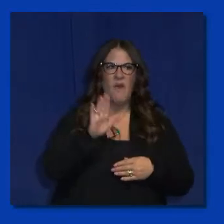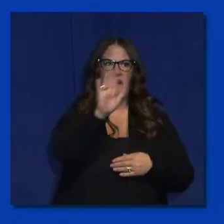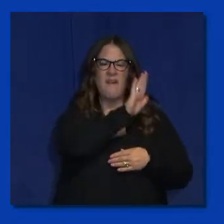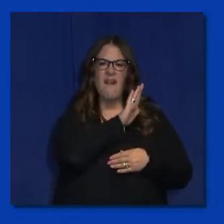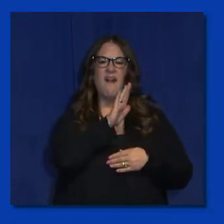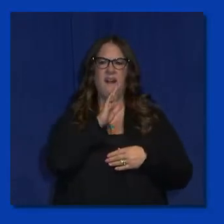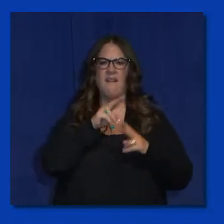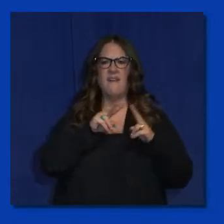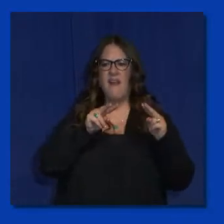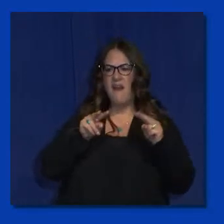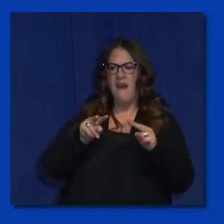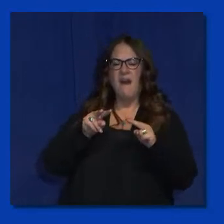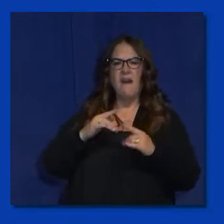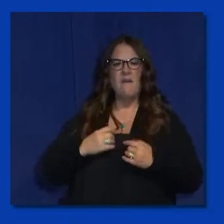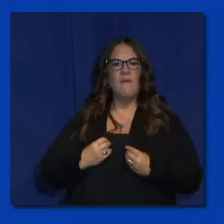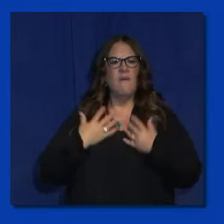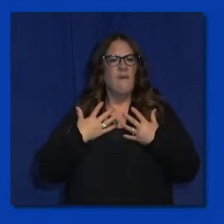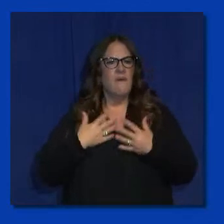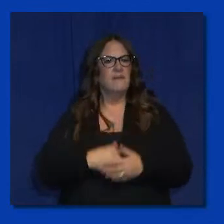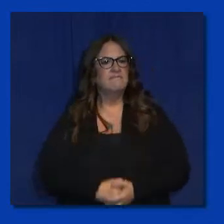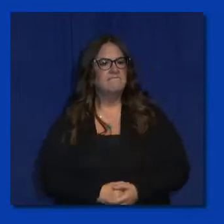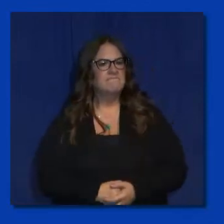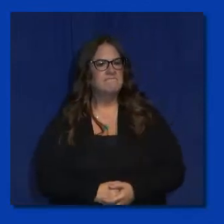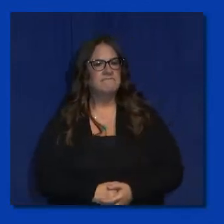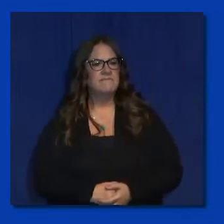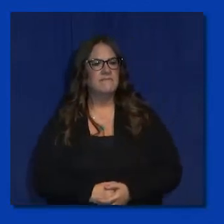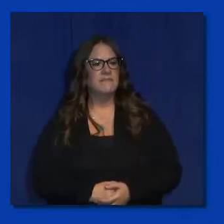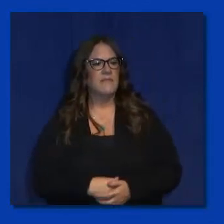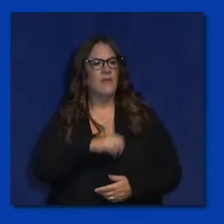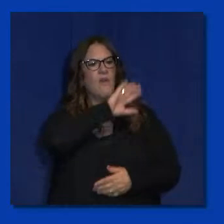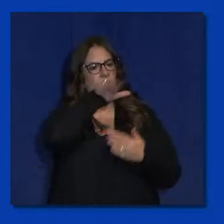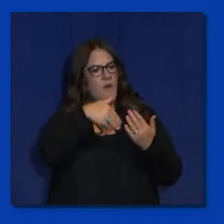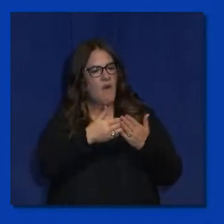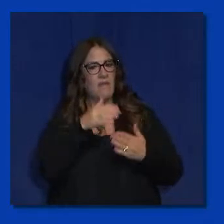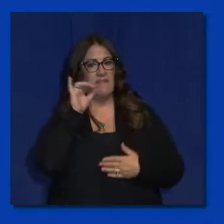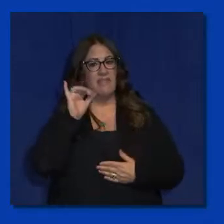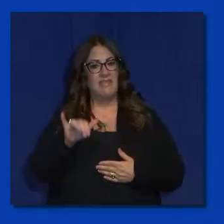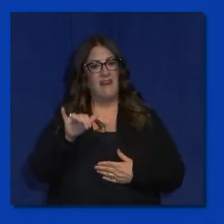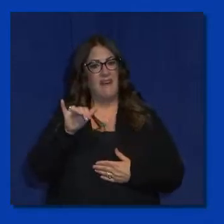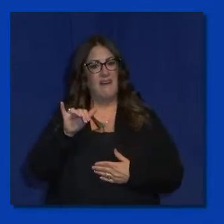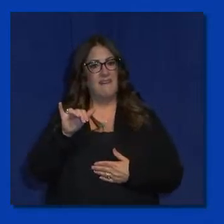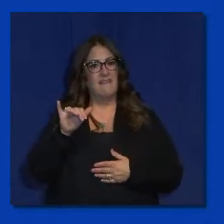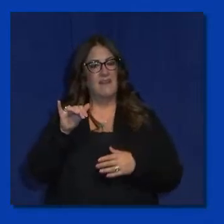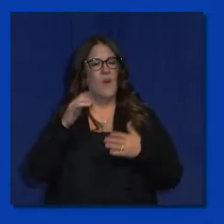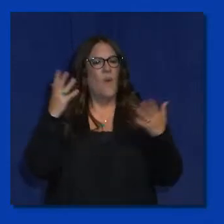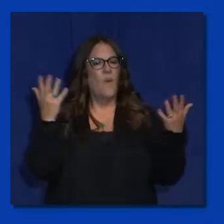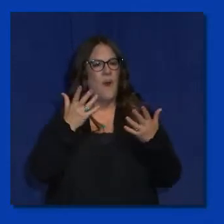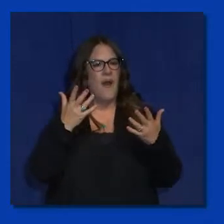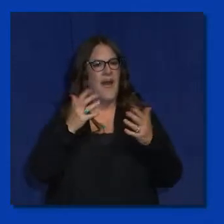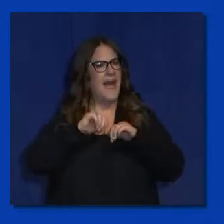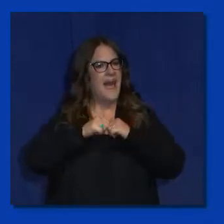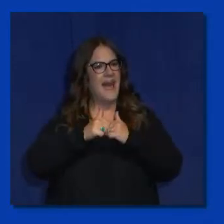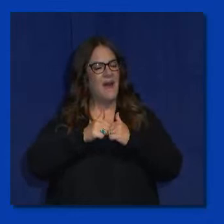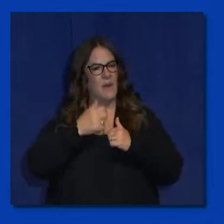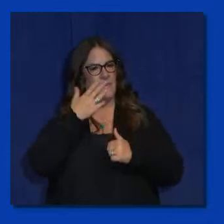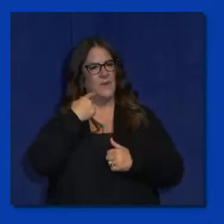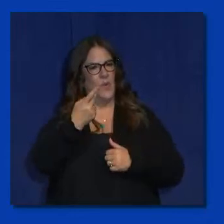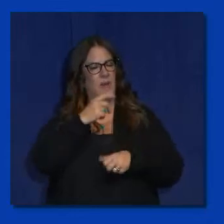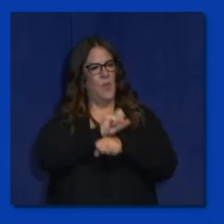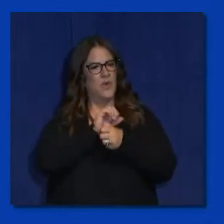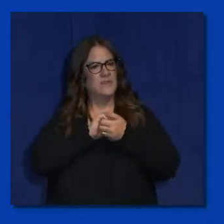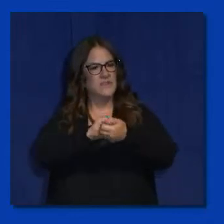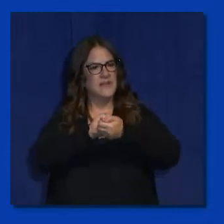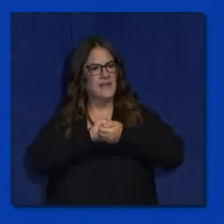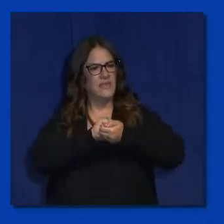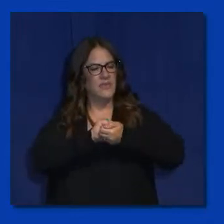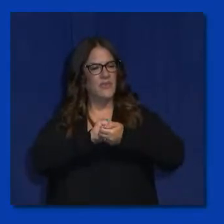members of the community college. All of that is built off what we did together. And I, again, want to